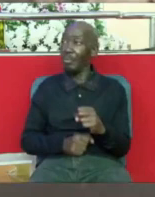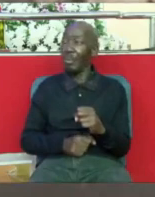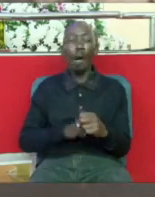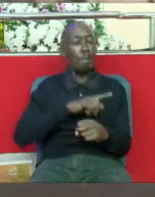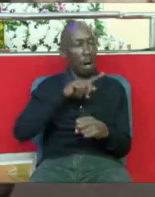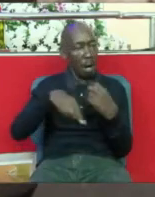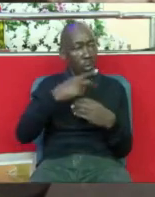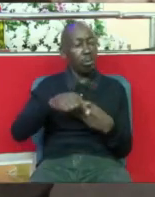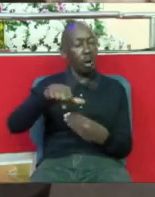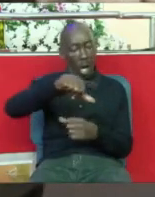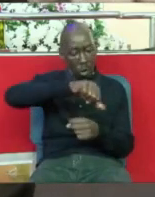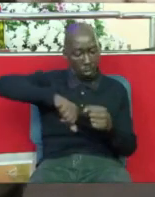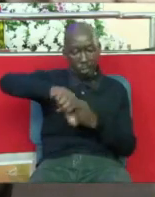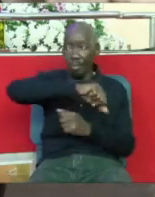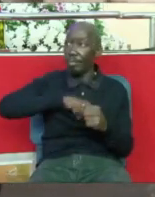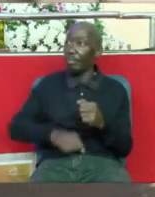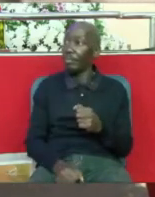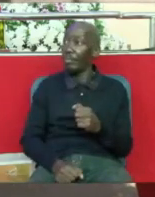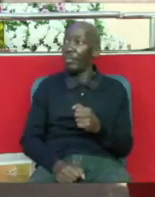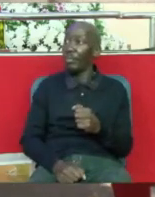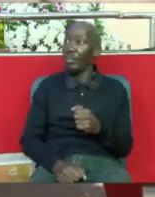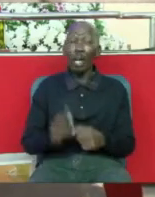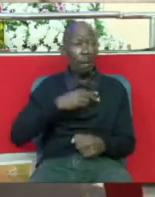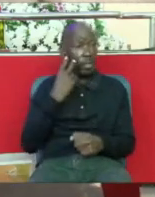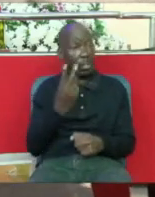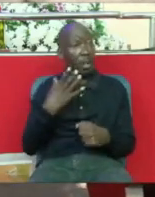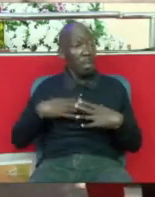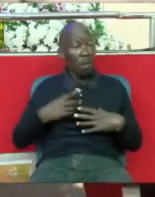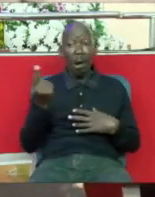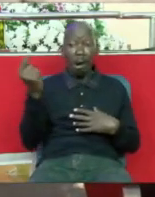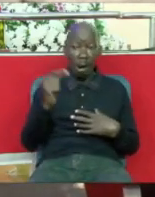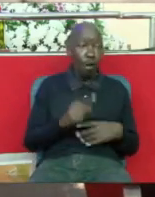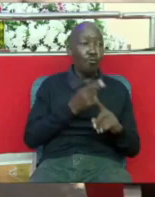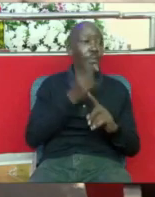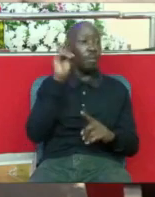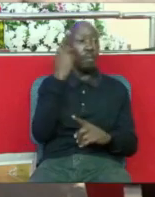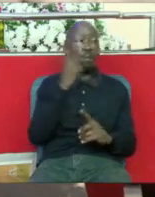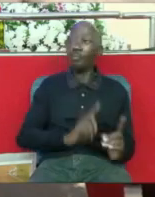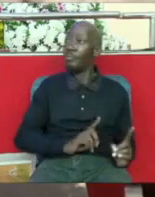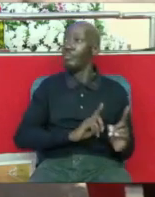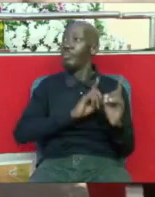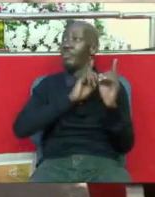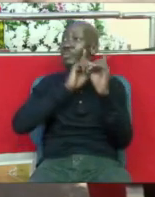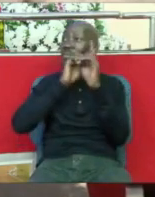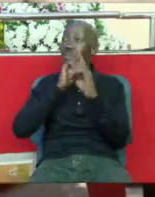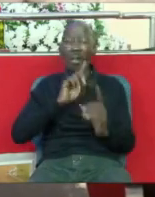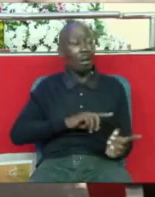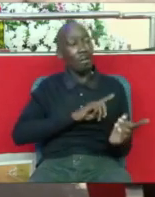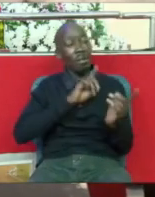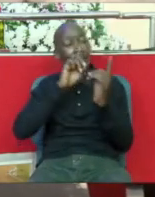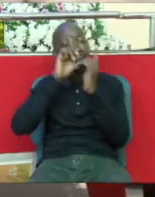Ni upako. I've seen people come from Kenya. Nimeona watu wakitoka hapa Kenya. We have prophesied into their lives.